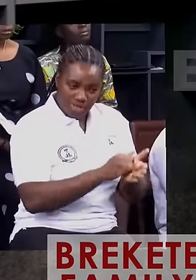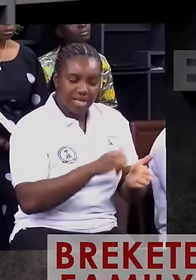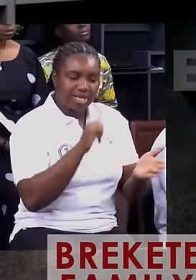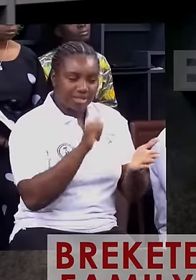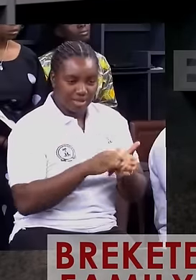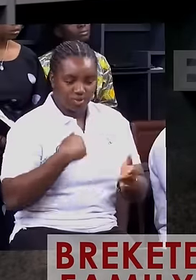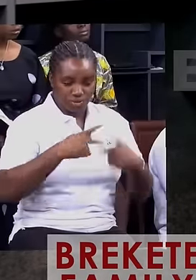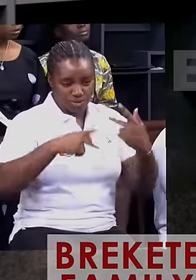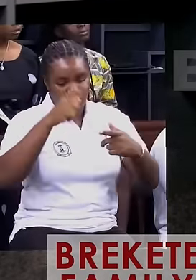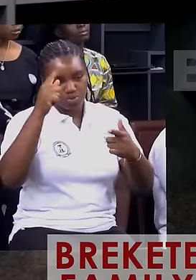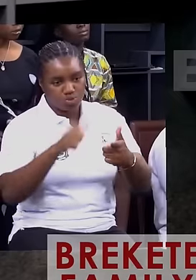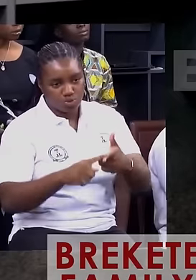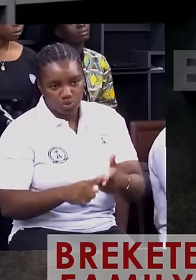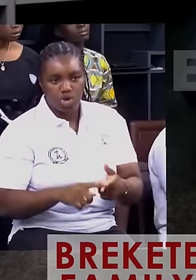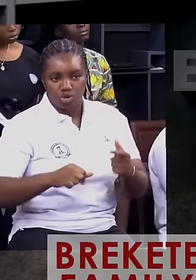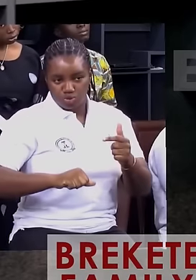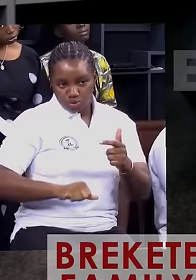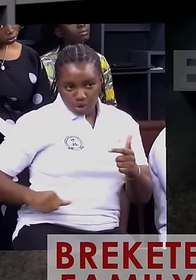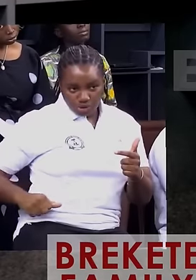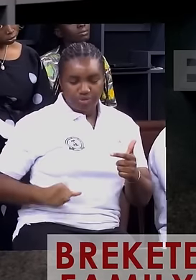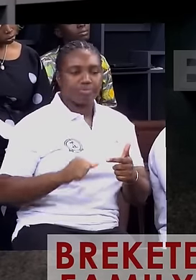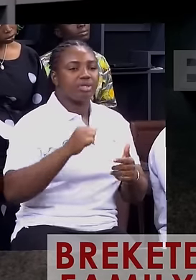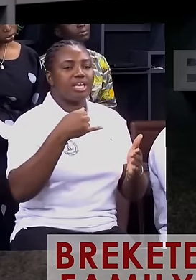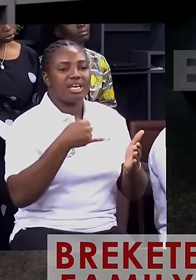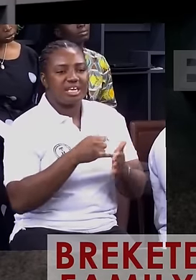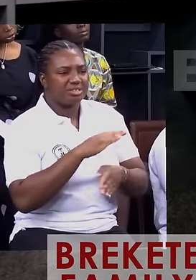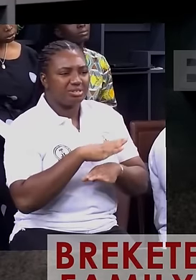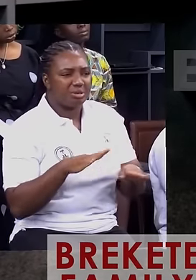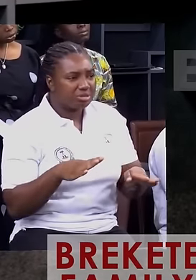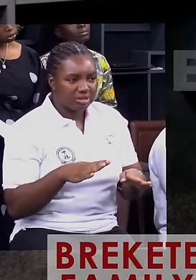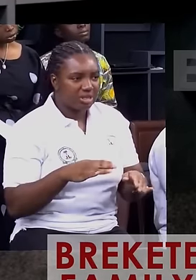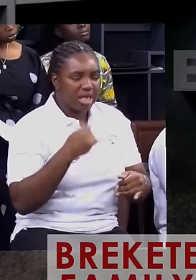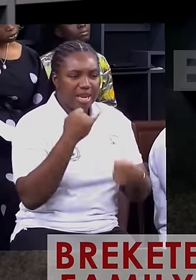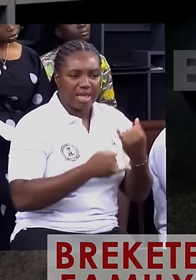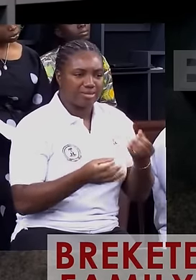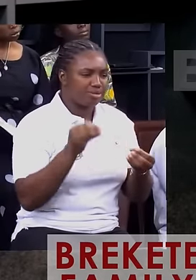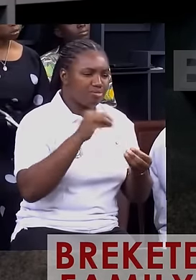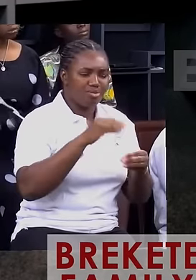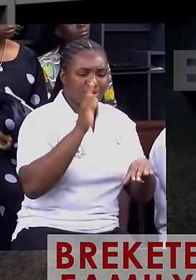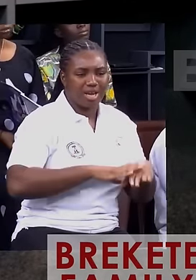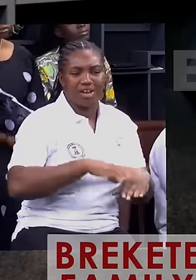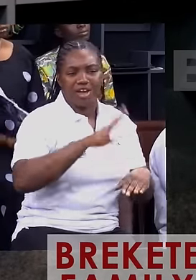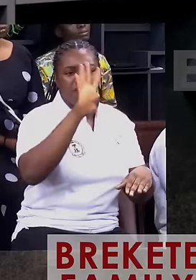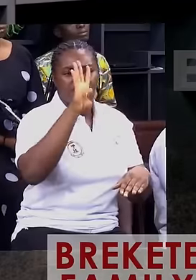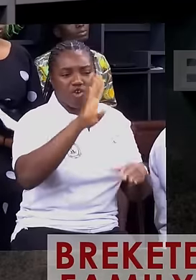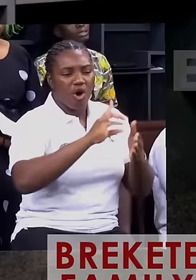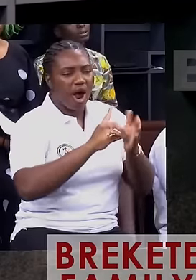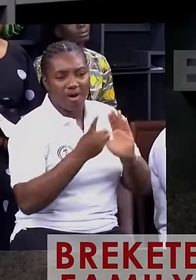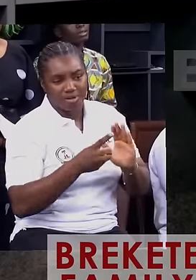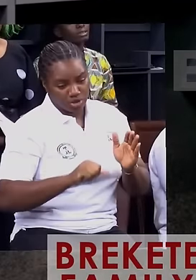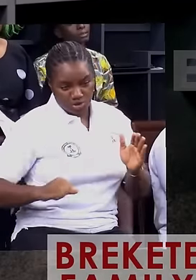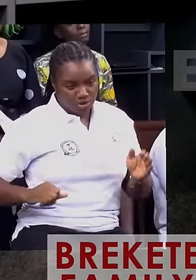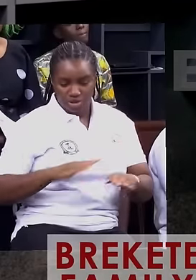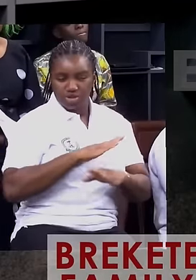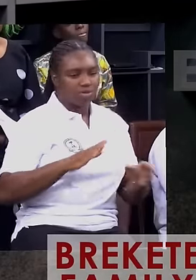surgery. Kidney transplant surgery does not last more than 4 hours maximum, both the donor and the